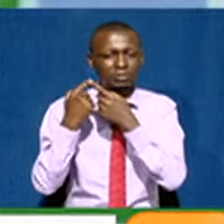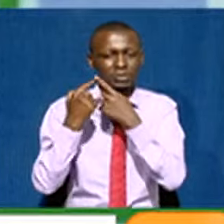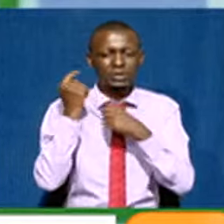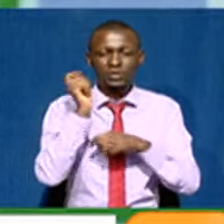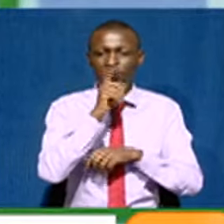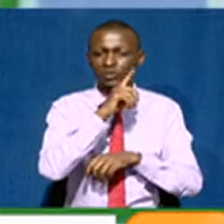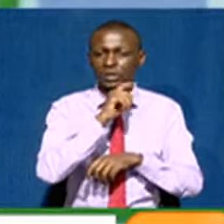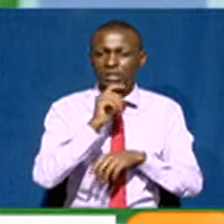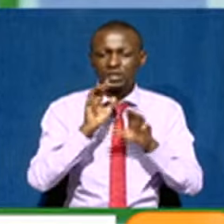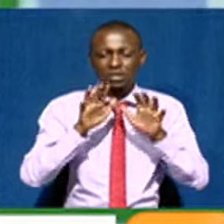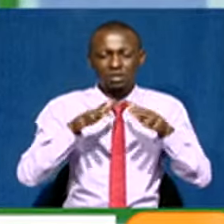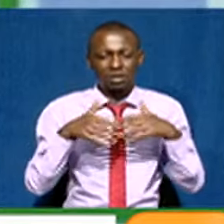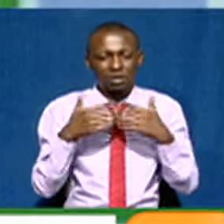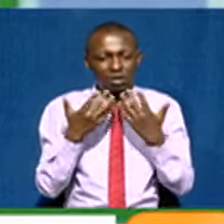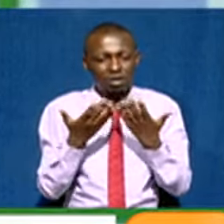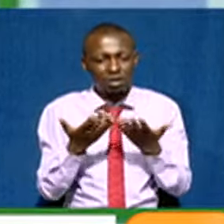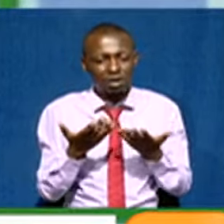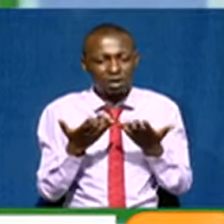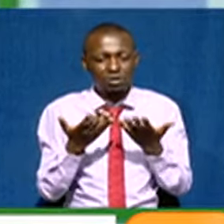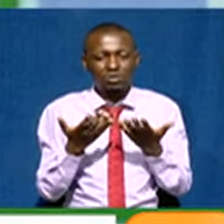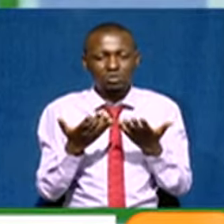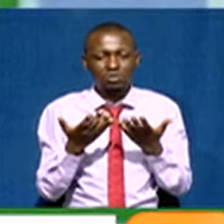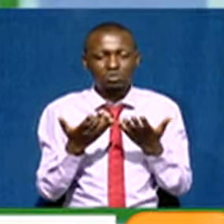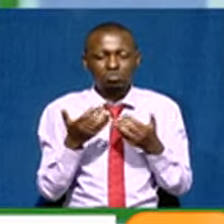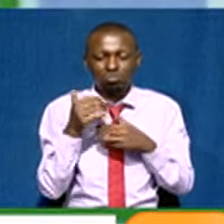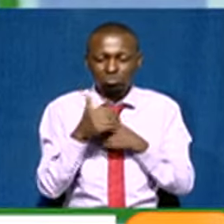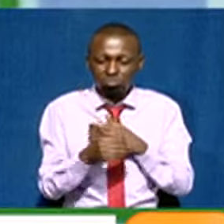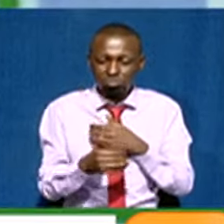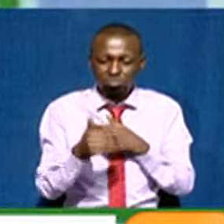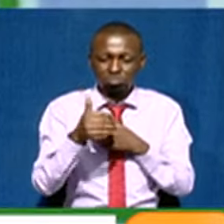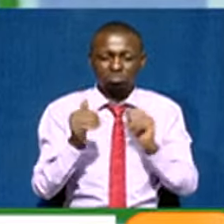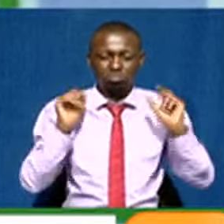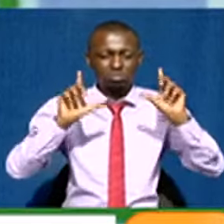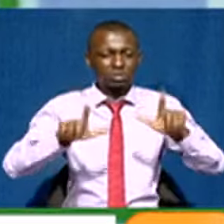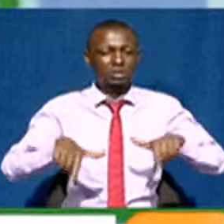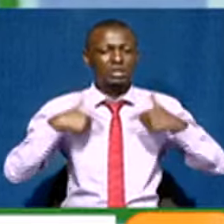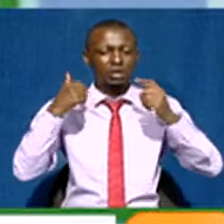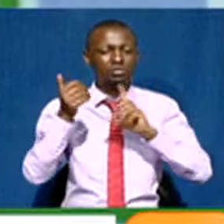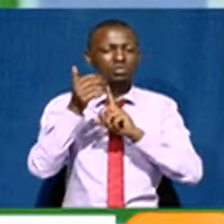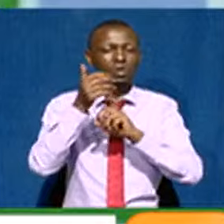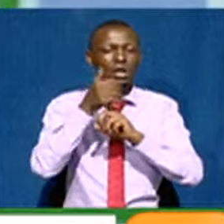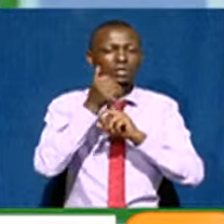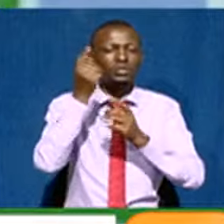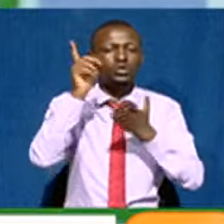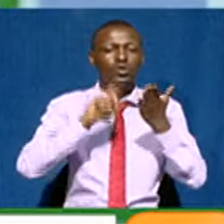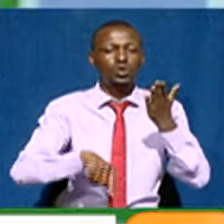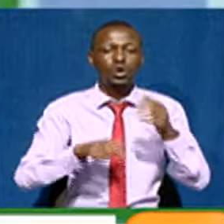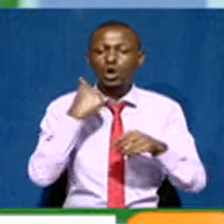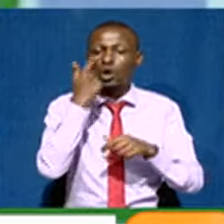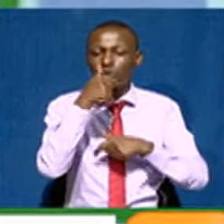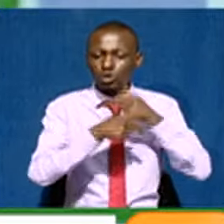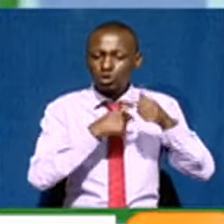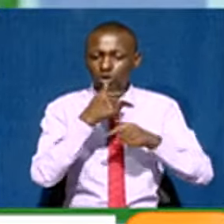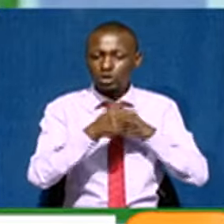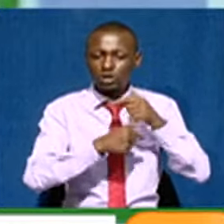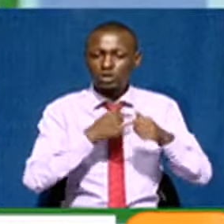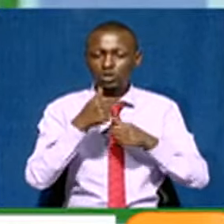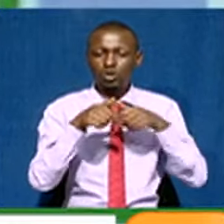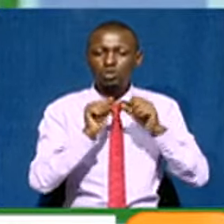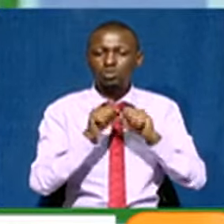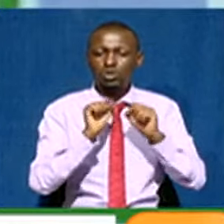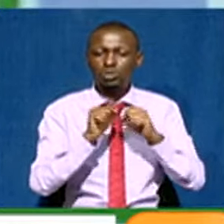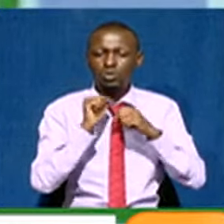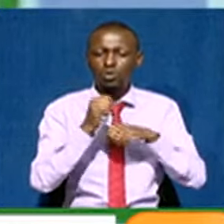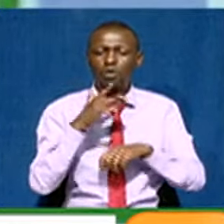actually their lives pan out and be a good example to those who are still in service. And that we've managed